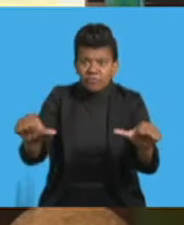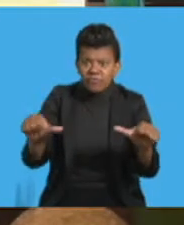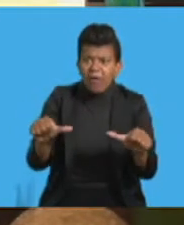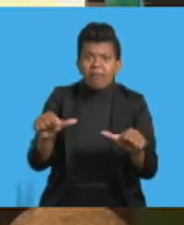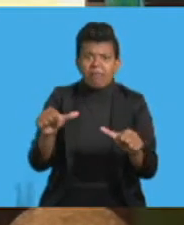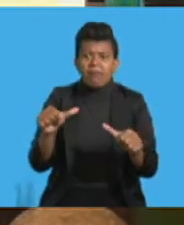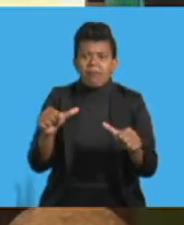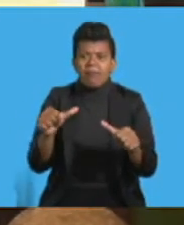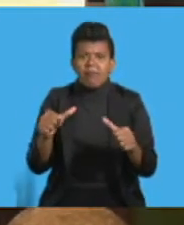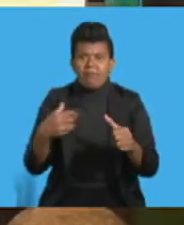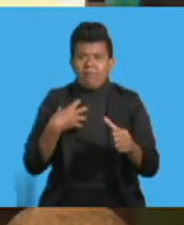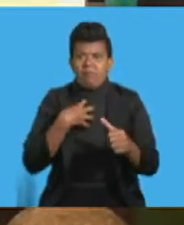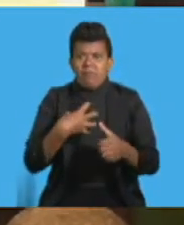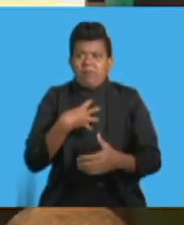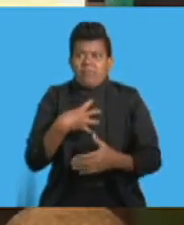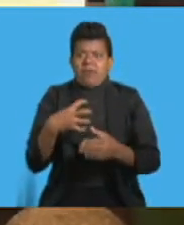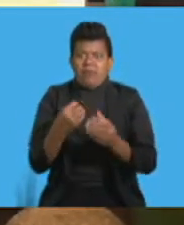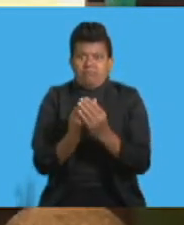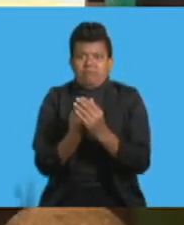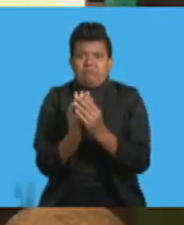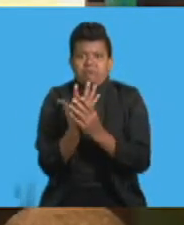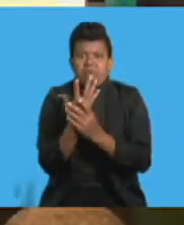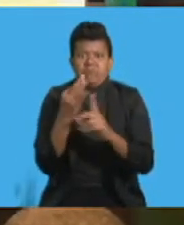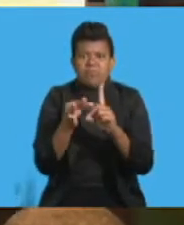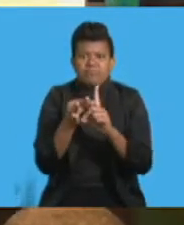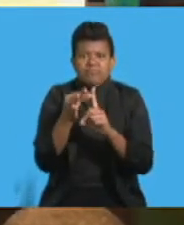of the non-agricultural sector. But